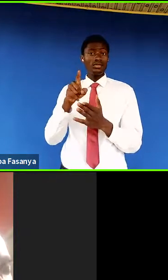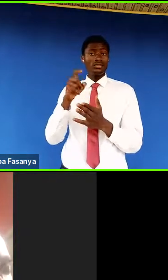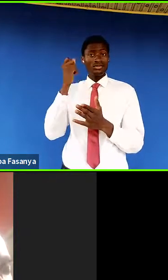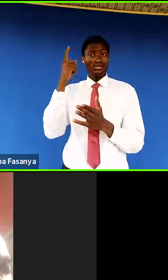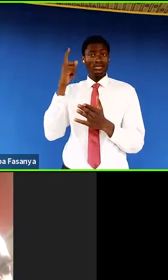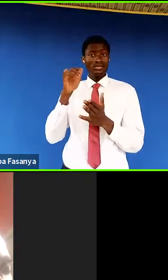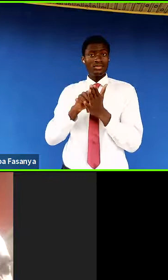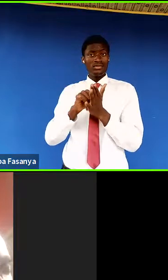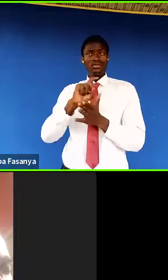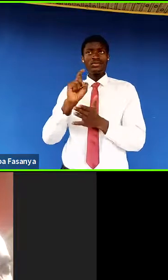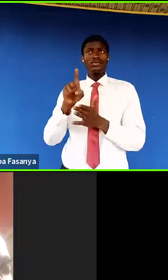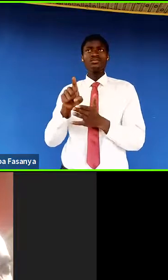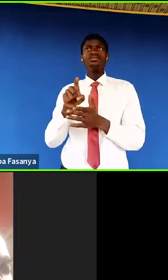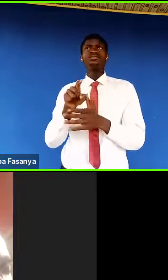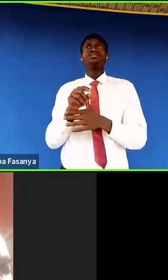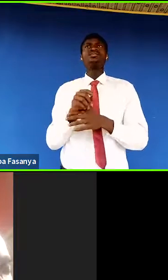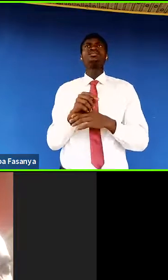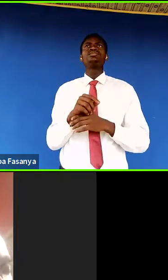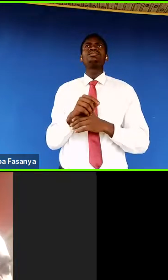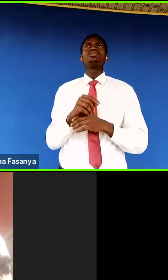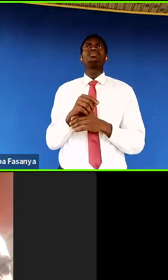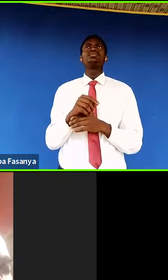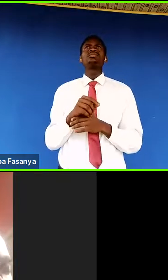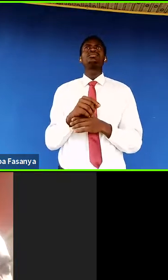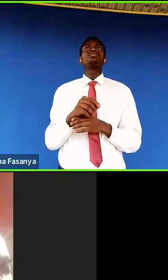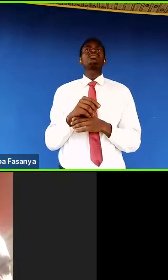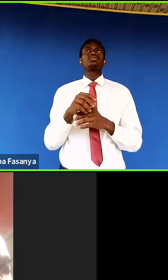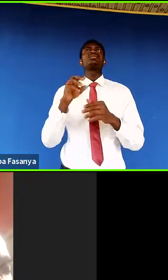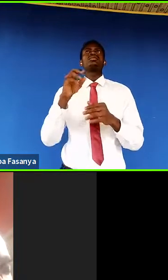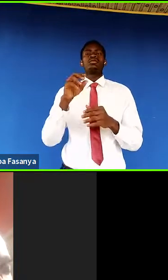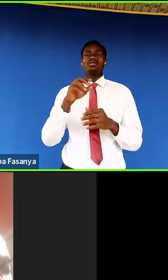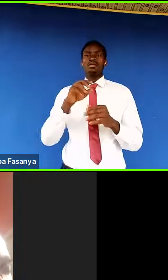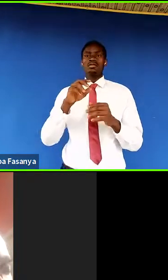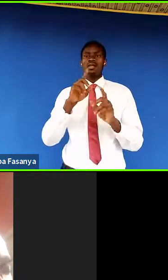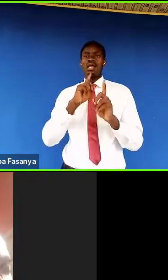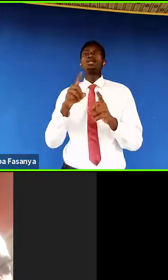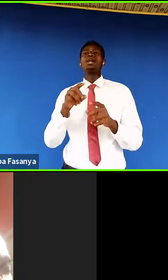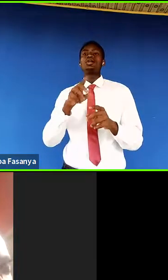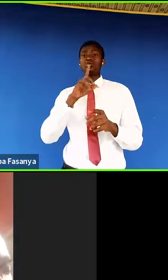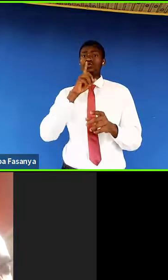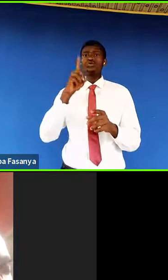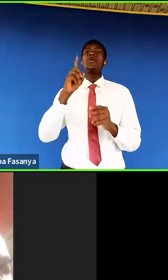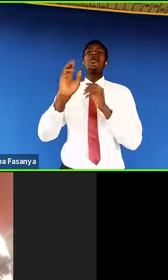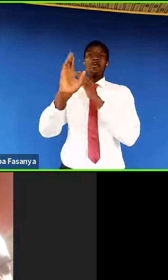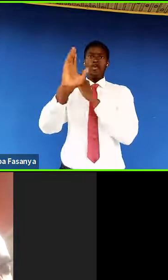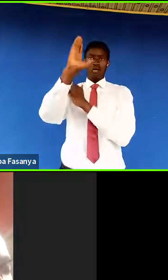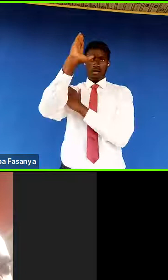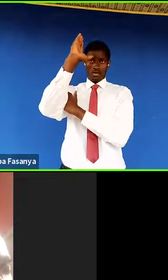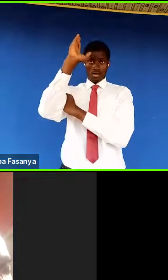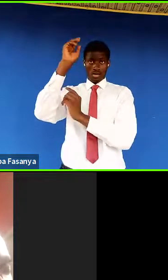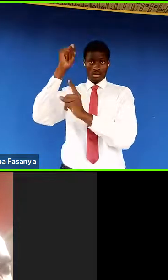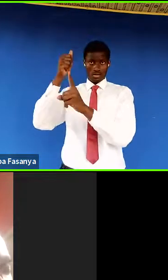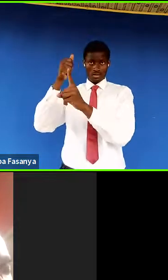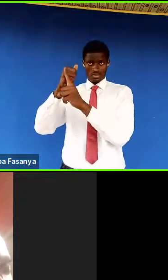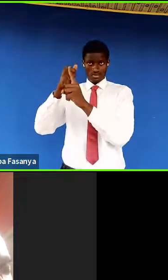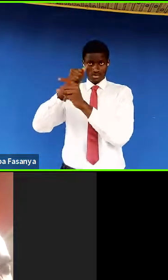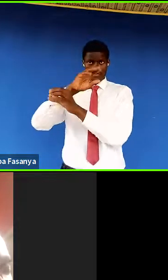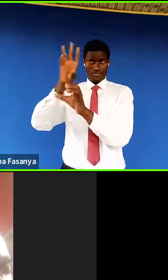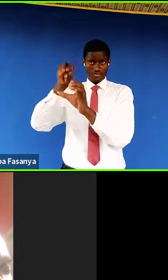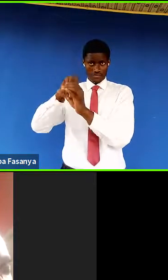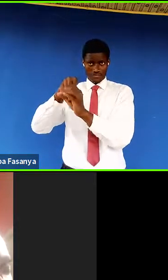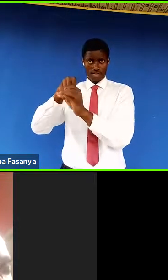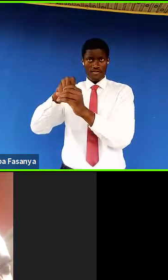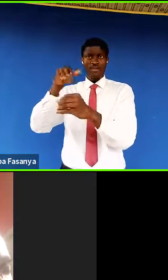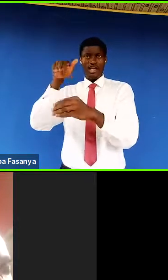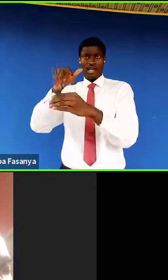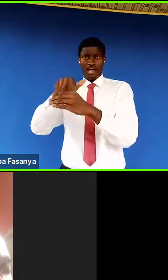Oh yes, definitely there's a God factor. Yes, I did. So do you want me to answer the weather